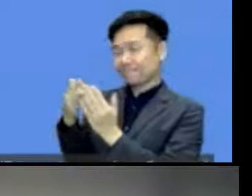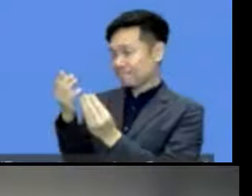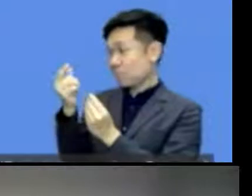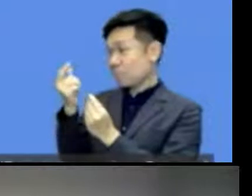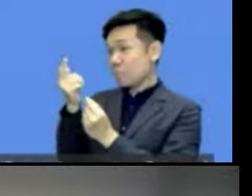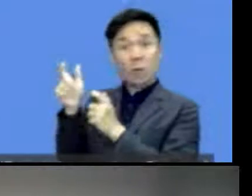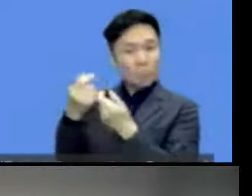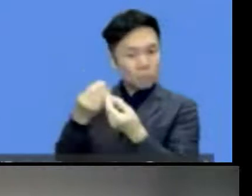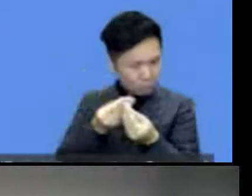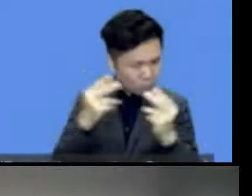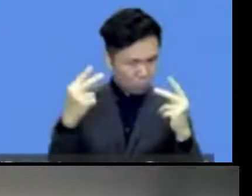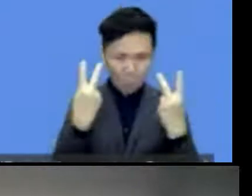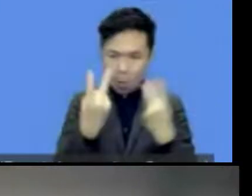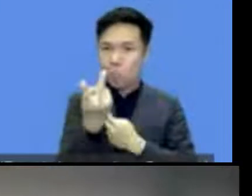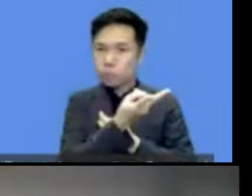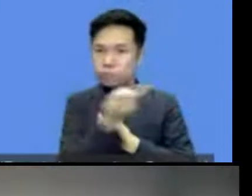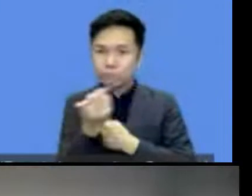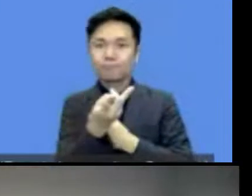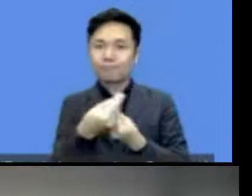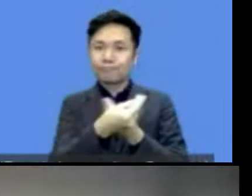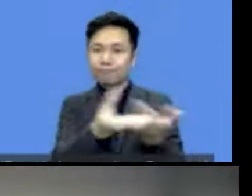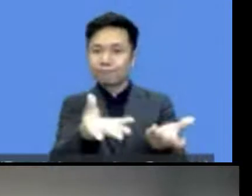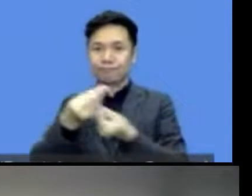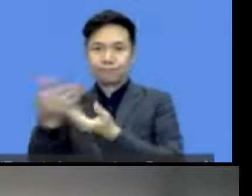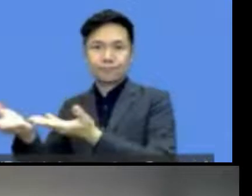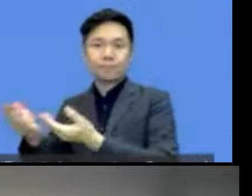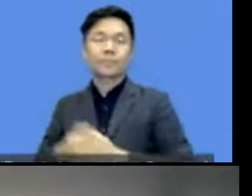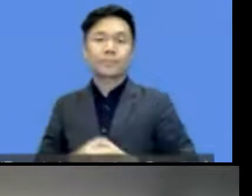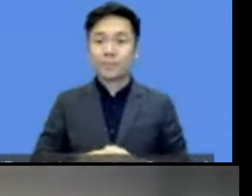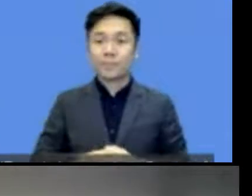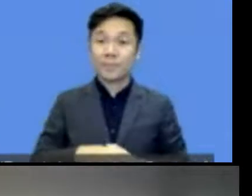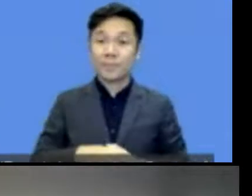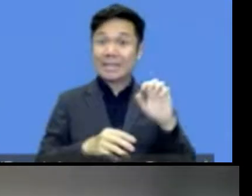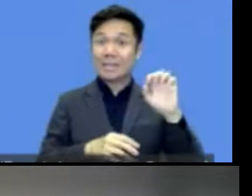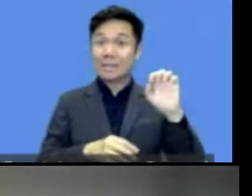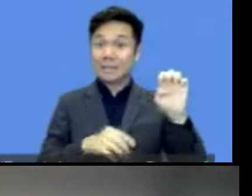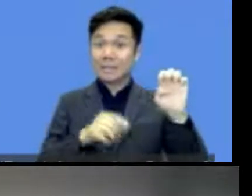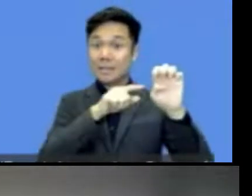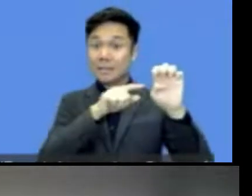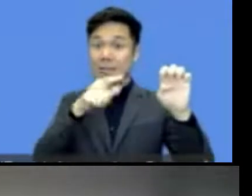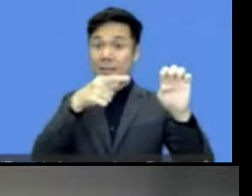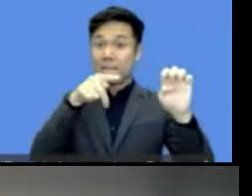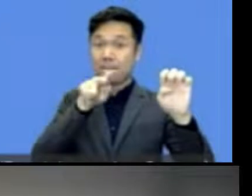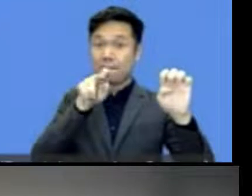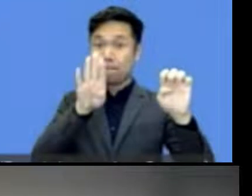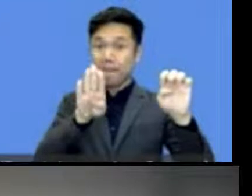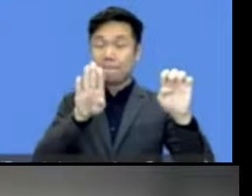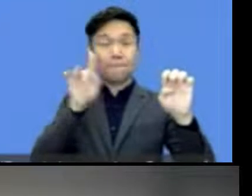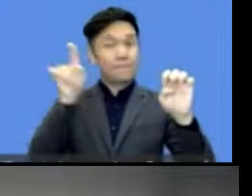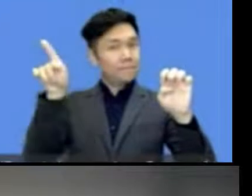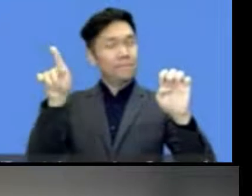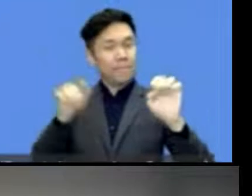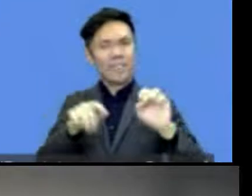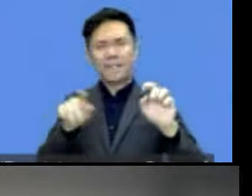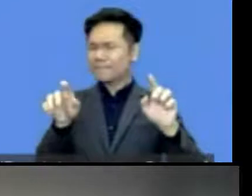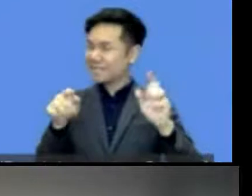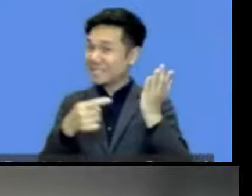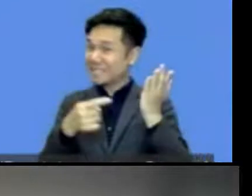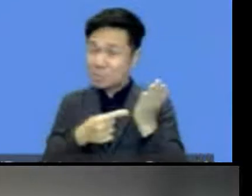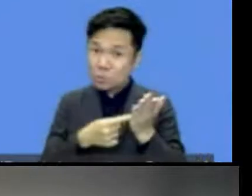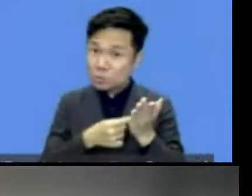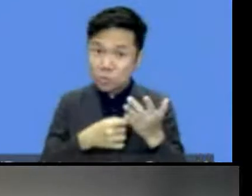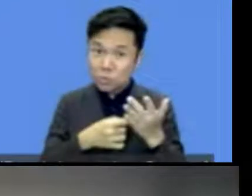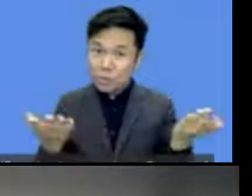EPUB is a portable web publishing. The same technology,